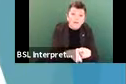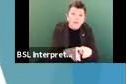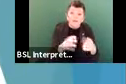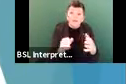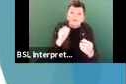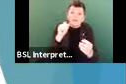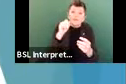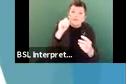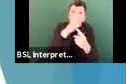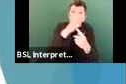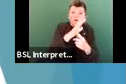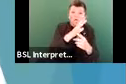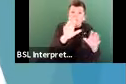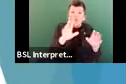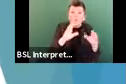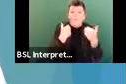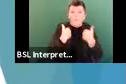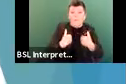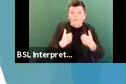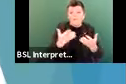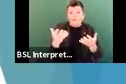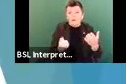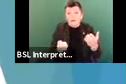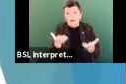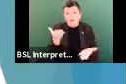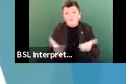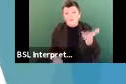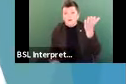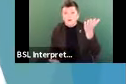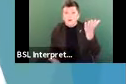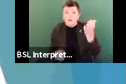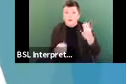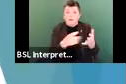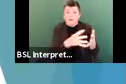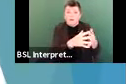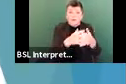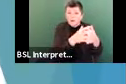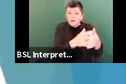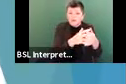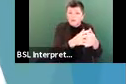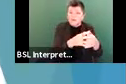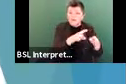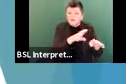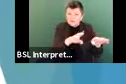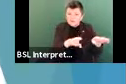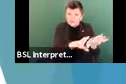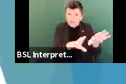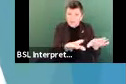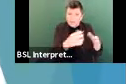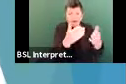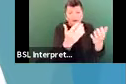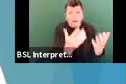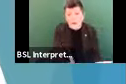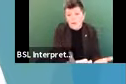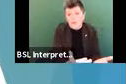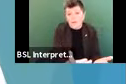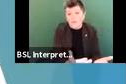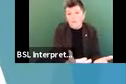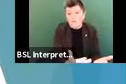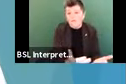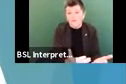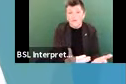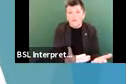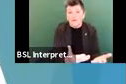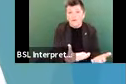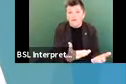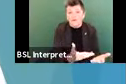wealth to income ratio. The US today is like the US at the US before the